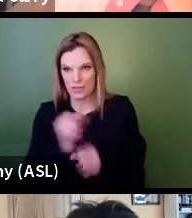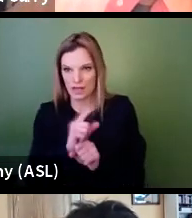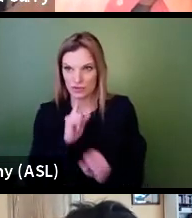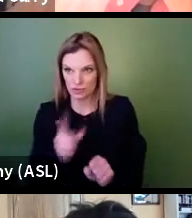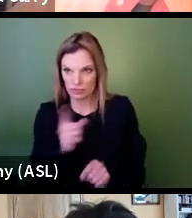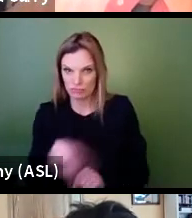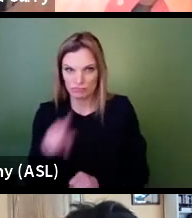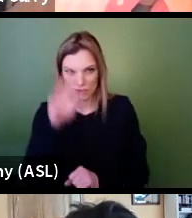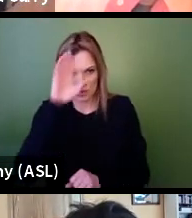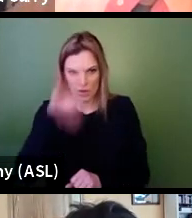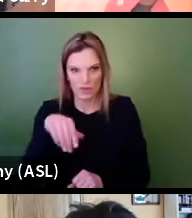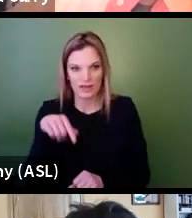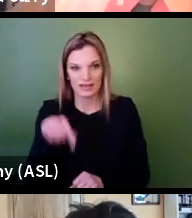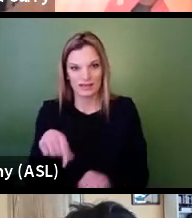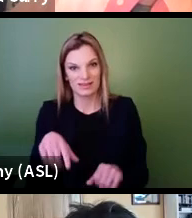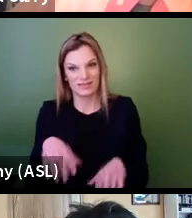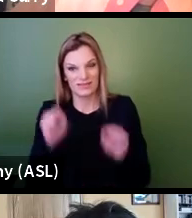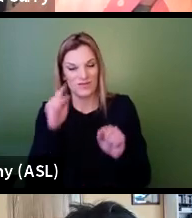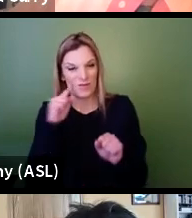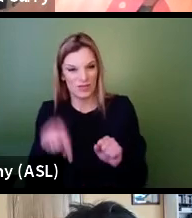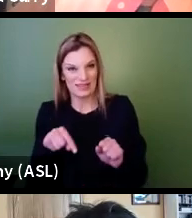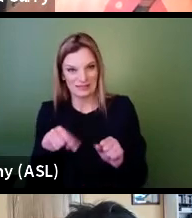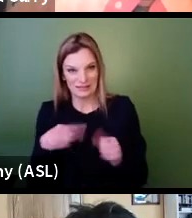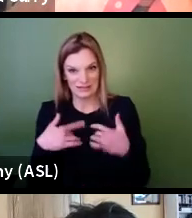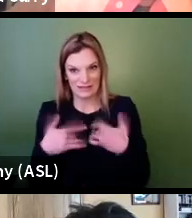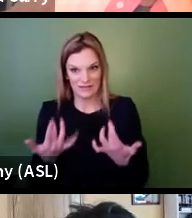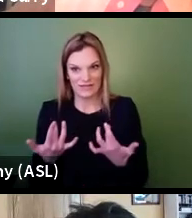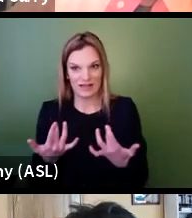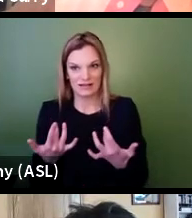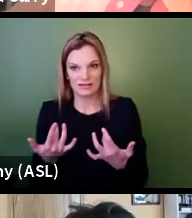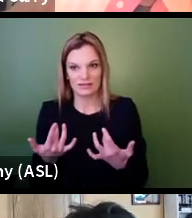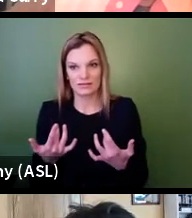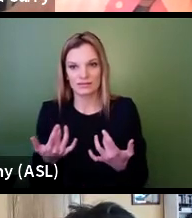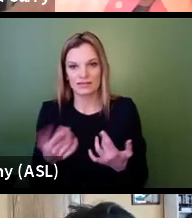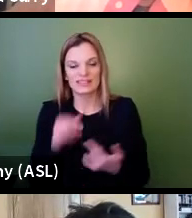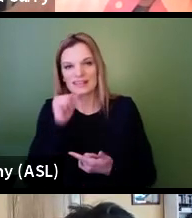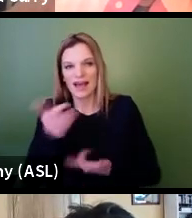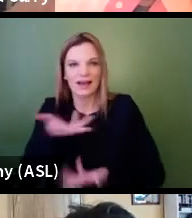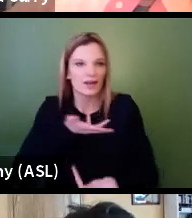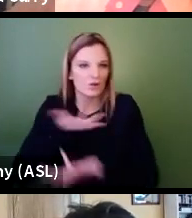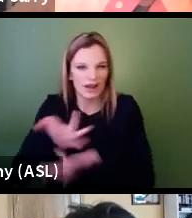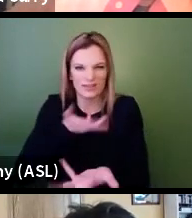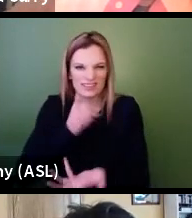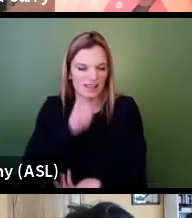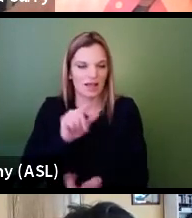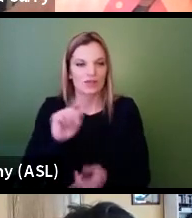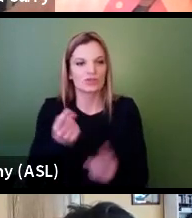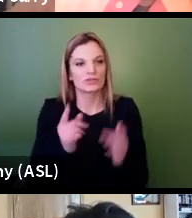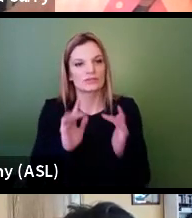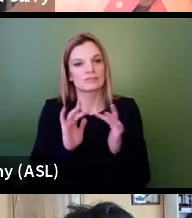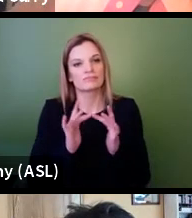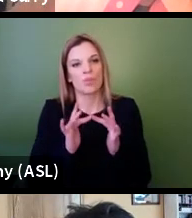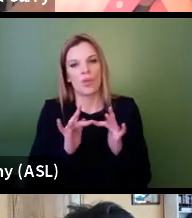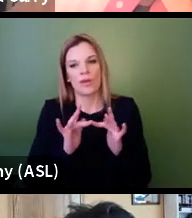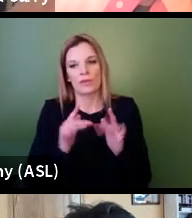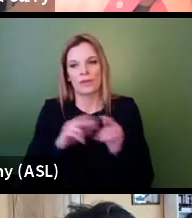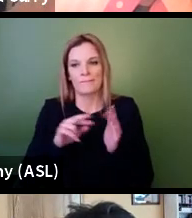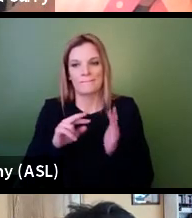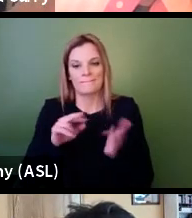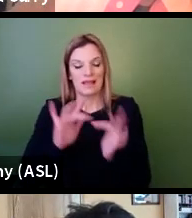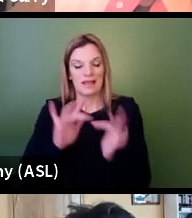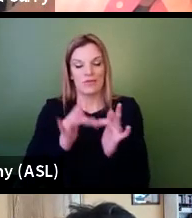the forum for this event is not an interactive event. It's a webinar, a stream. So,